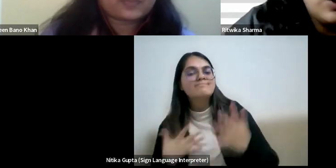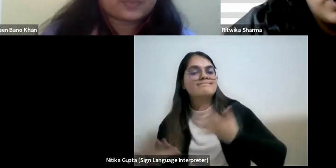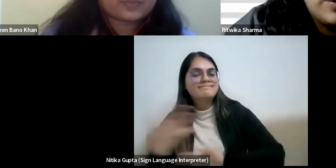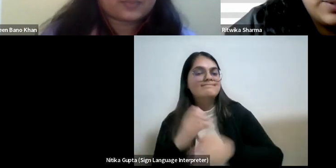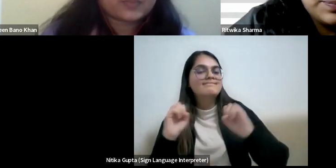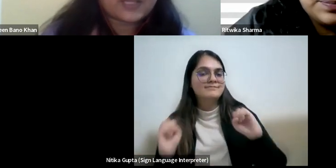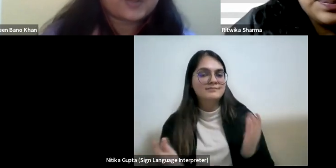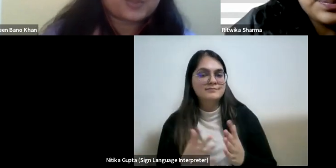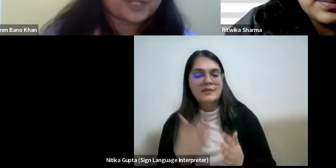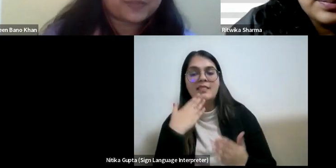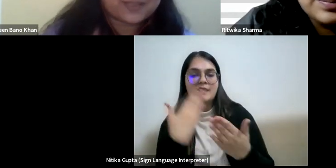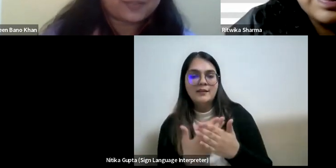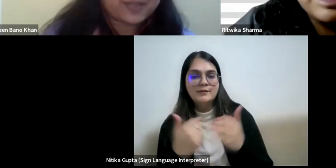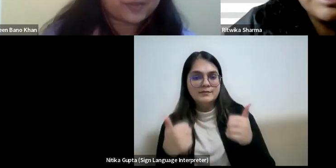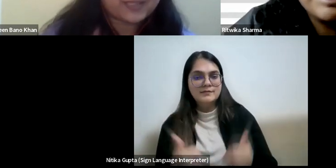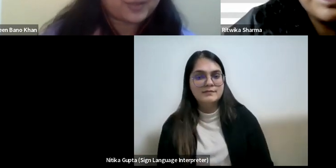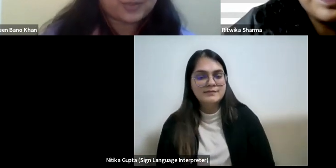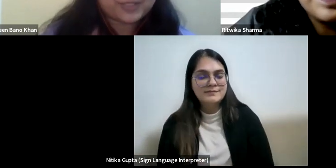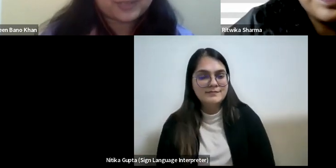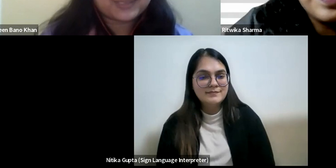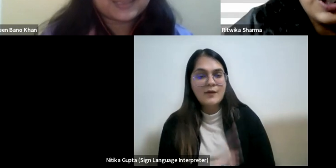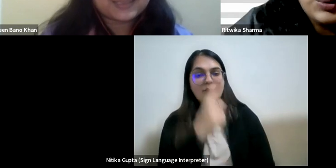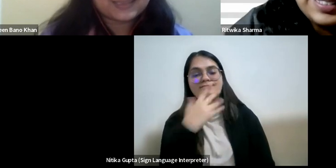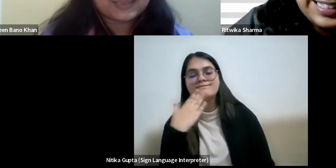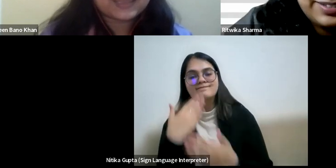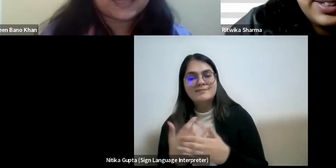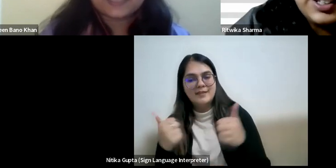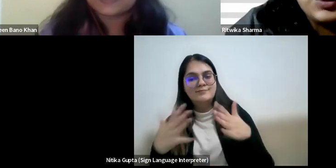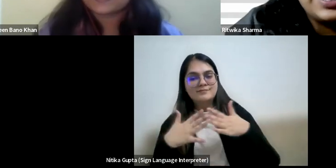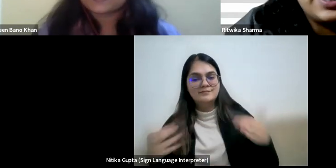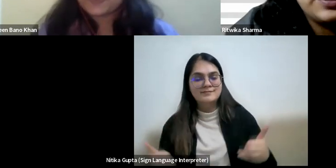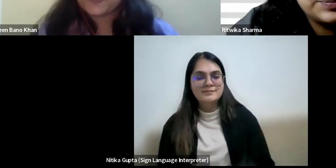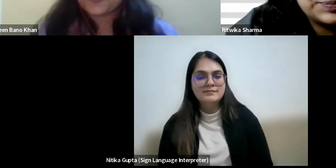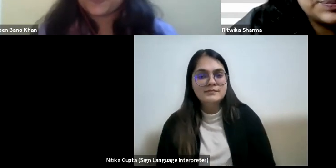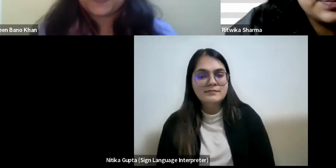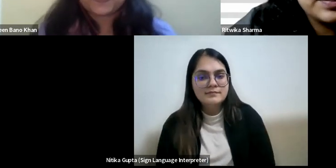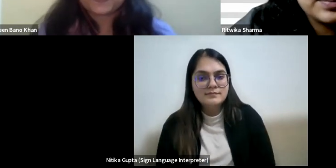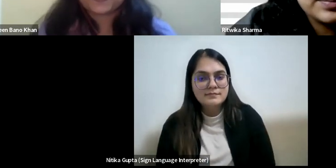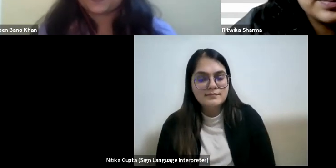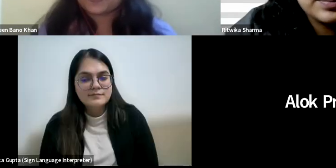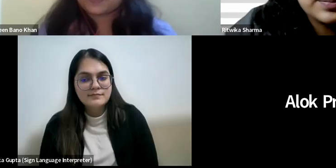everyone. Thanks a lot, Afreen. Thank you so much, Ritwika, for having me. Thank you so much. Okay, take care. Thank you. Stay safe.